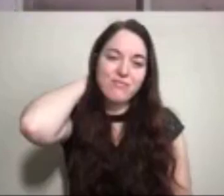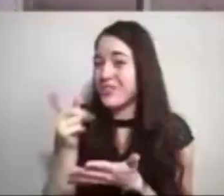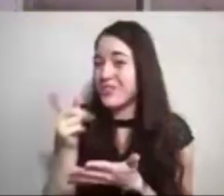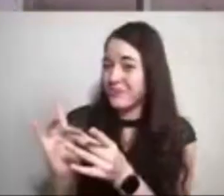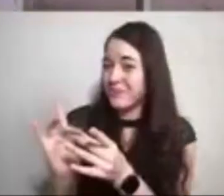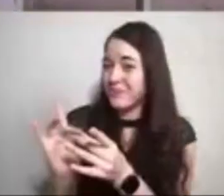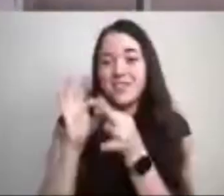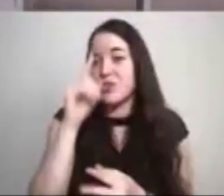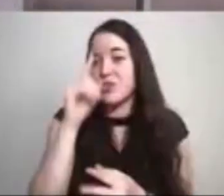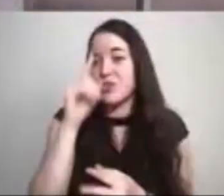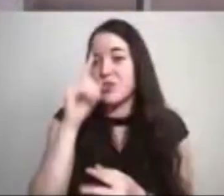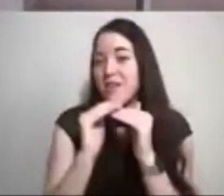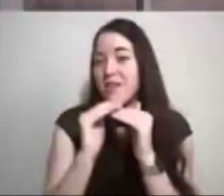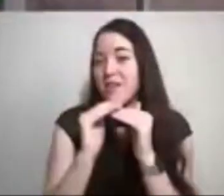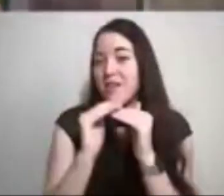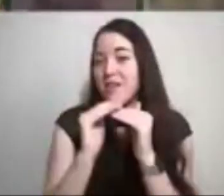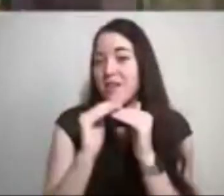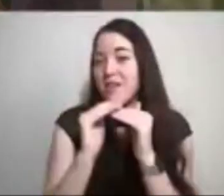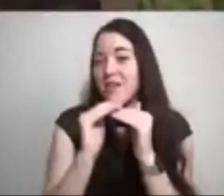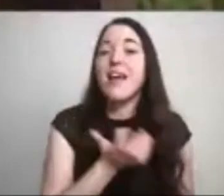and MCCDC.